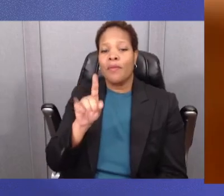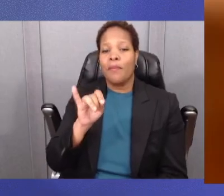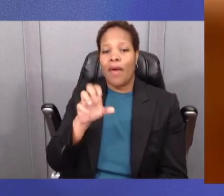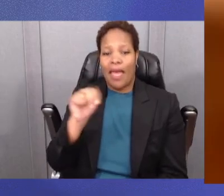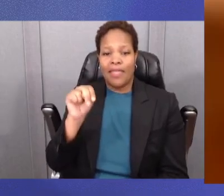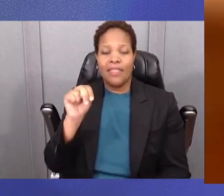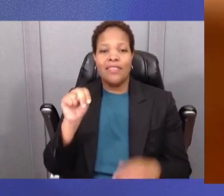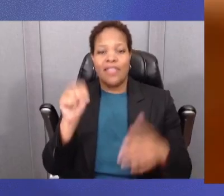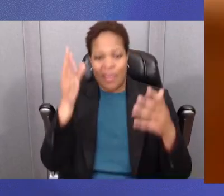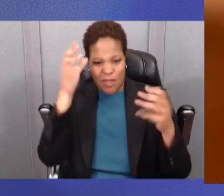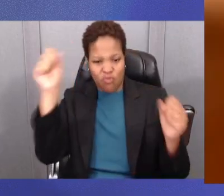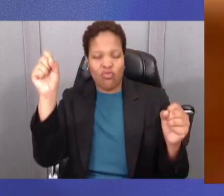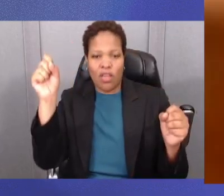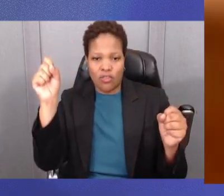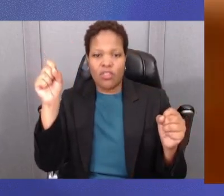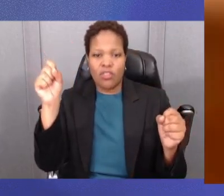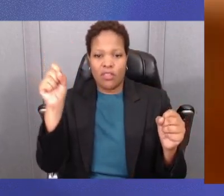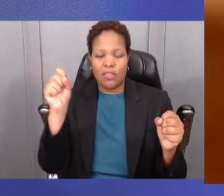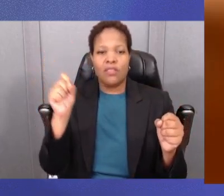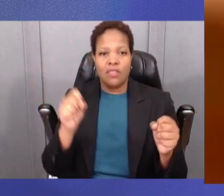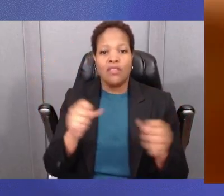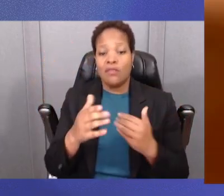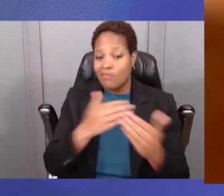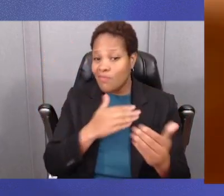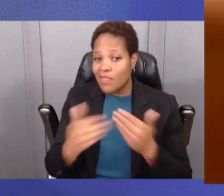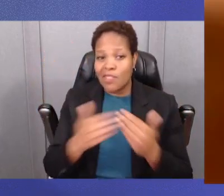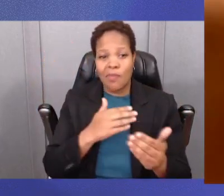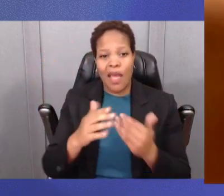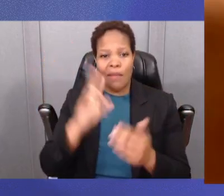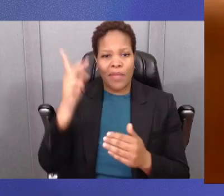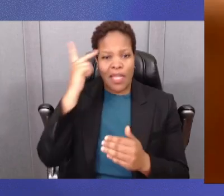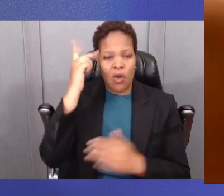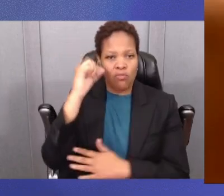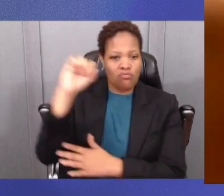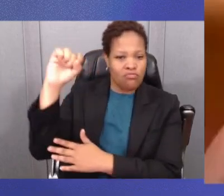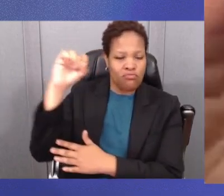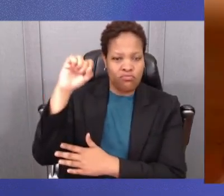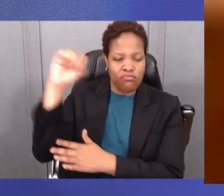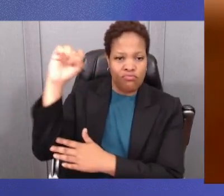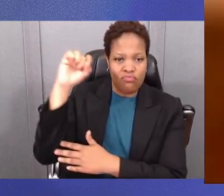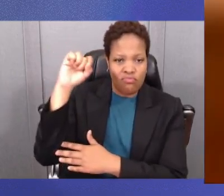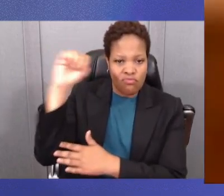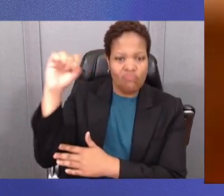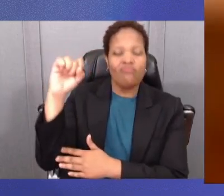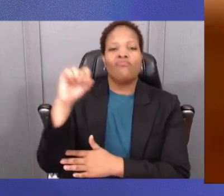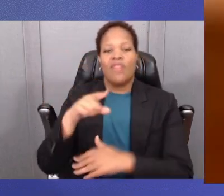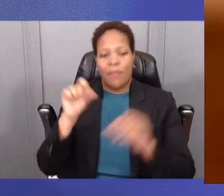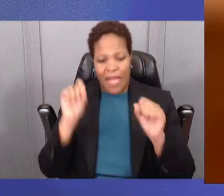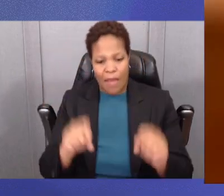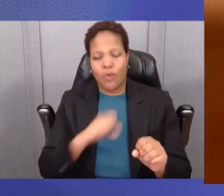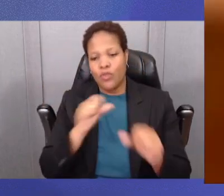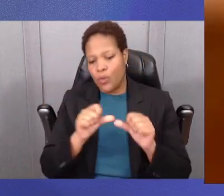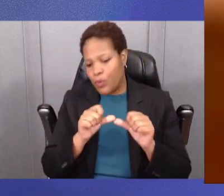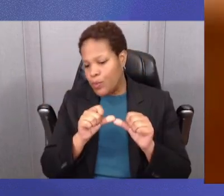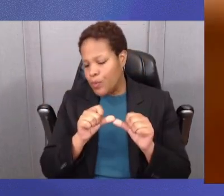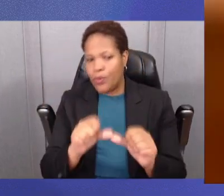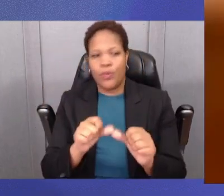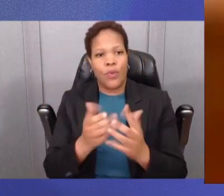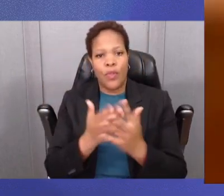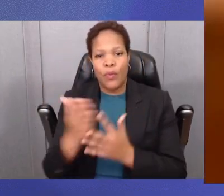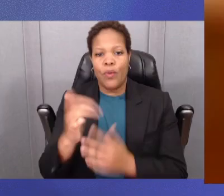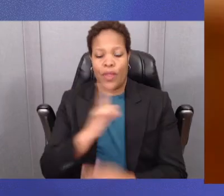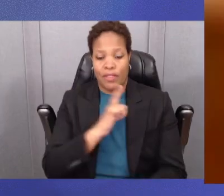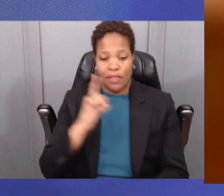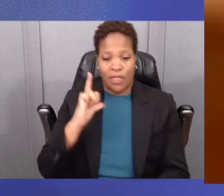credit because despite the political pushback, they've been able to shepherd through legislation in a very difficult political scene